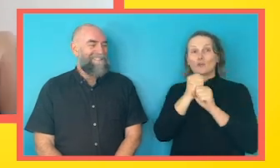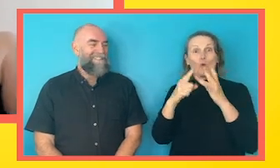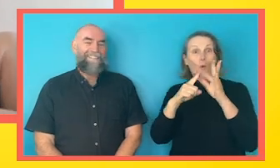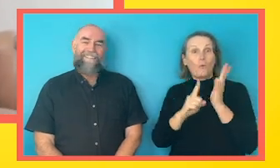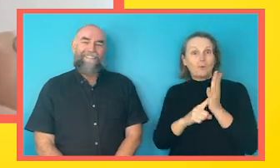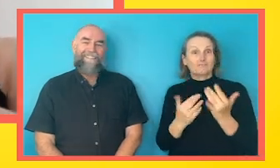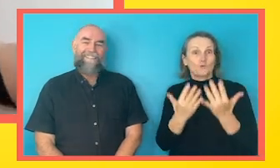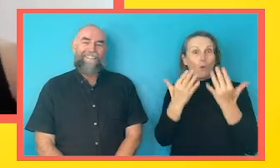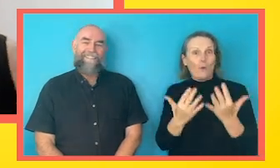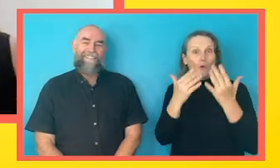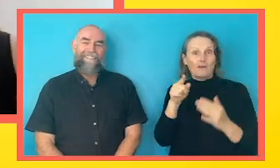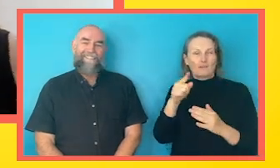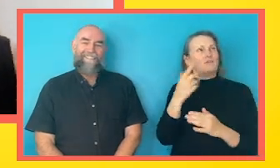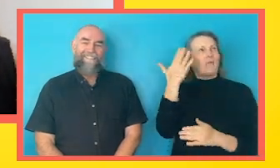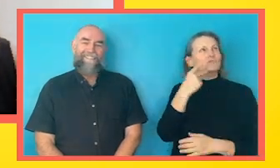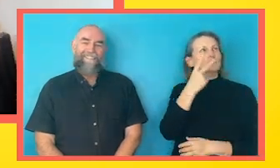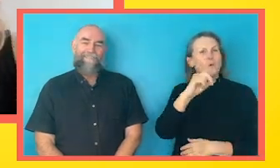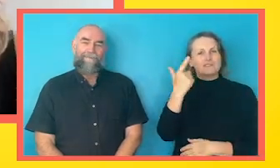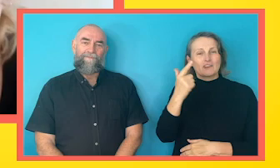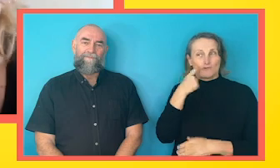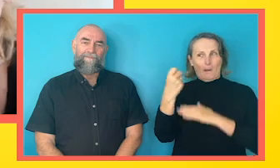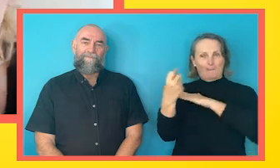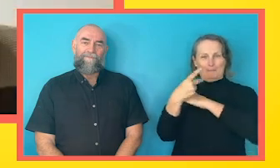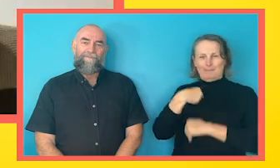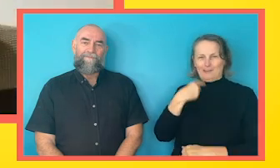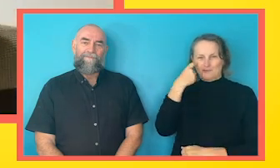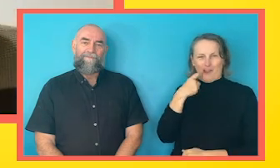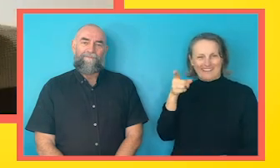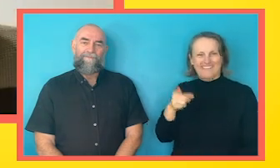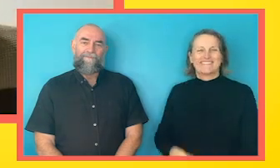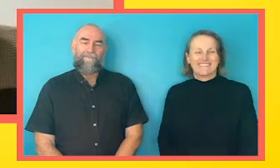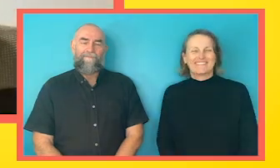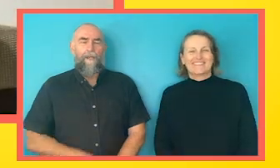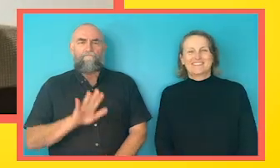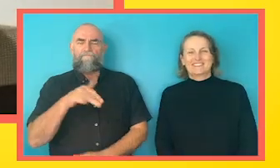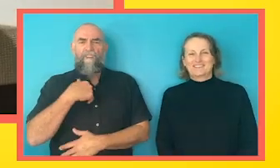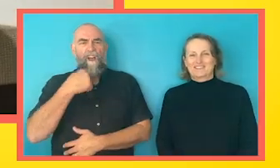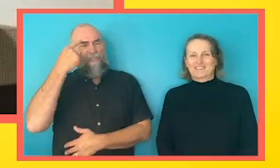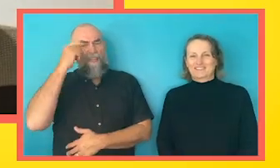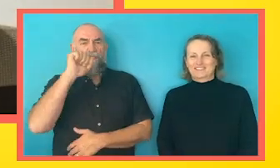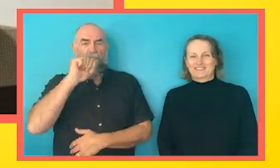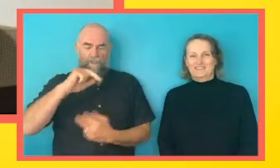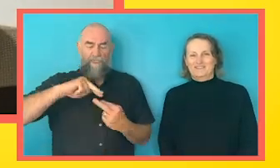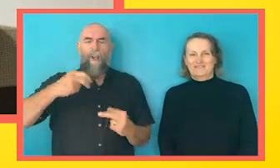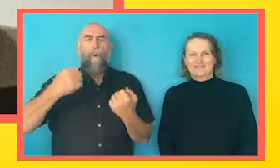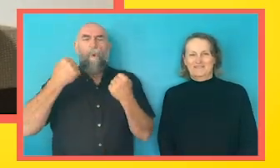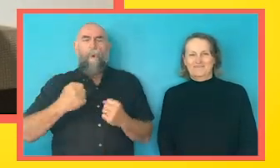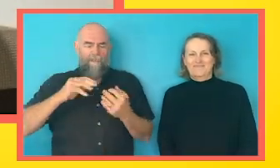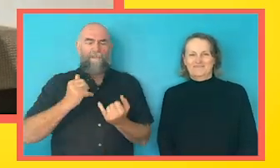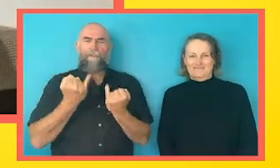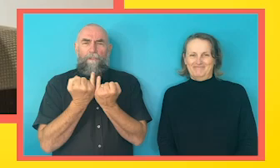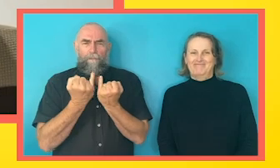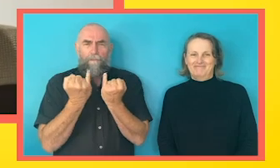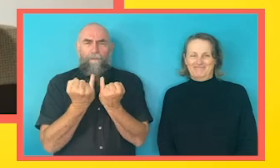in 2017. So she's got her sights set on that. I think that the competitive gene obviously runs strong throughout